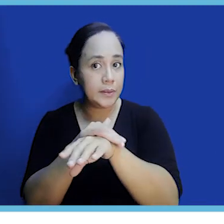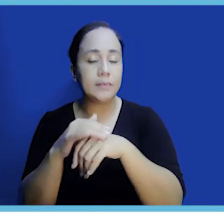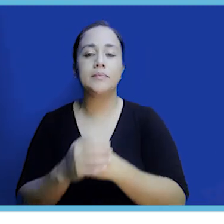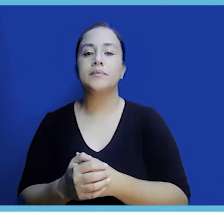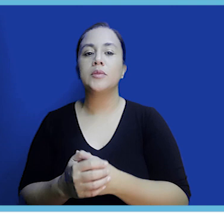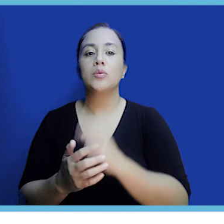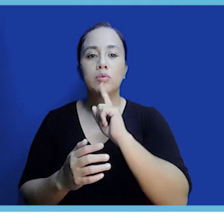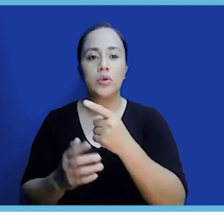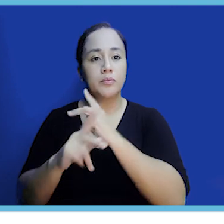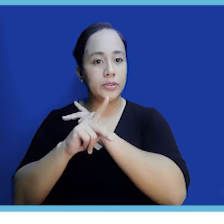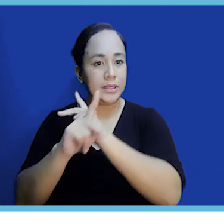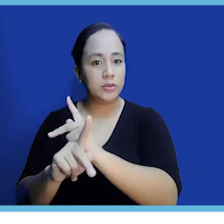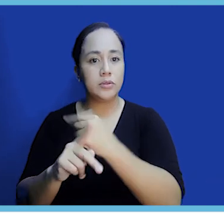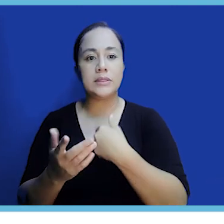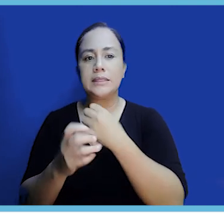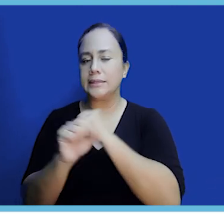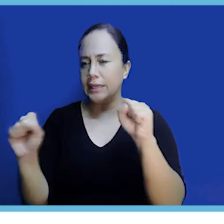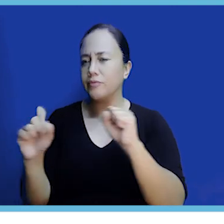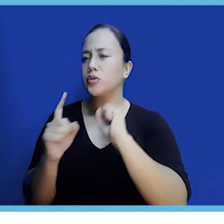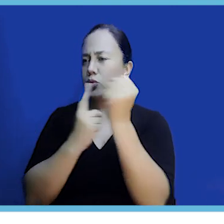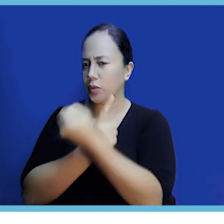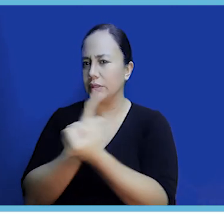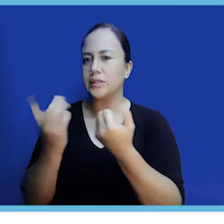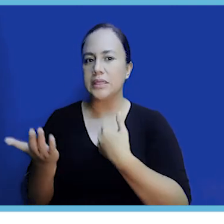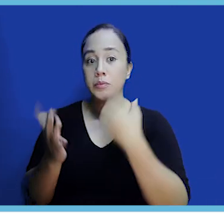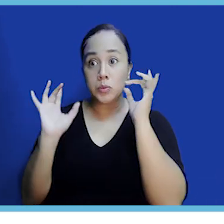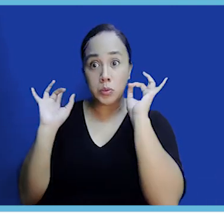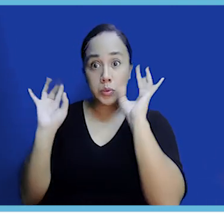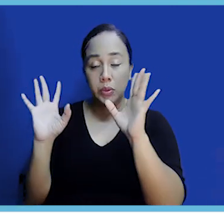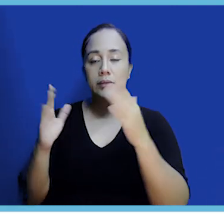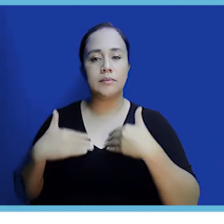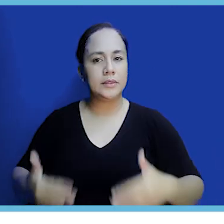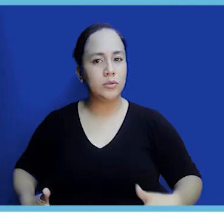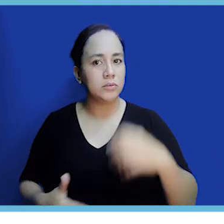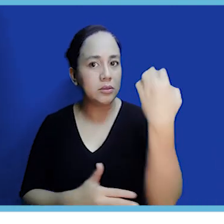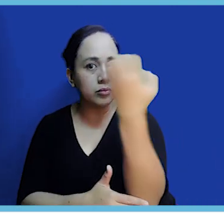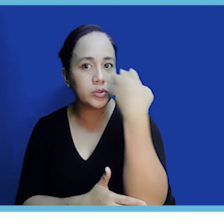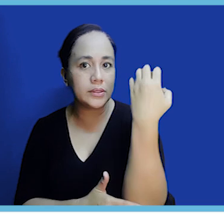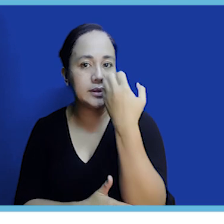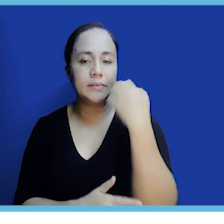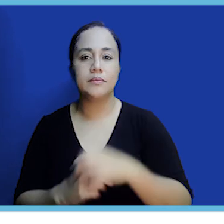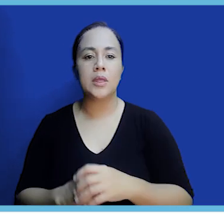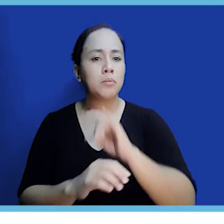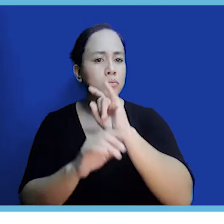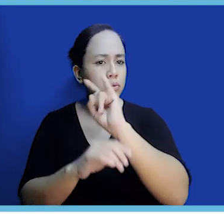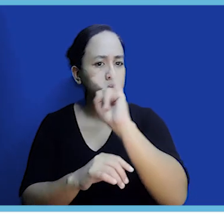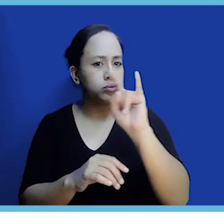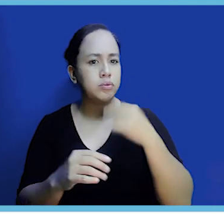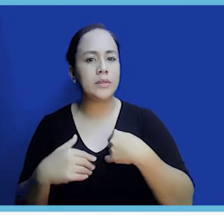ensuring accessibility, ensuring protection and safety in situations of risk and humanitarian